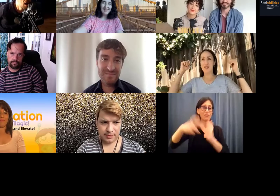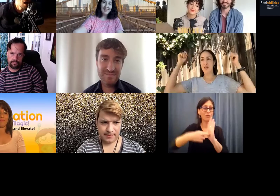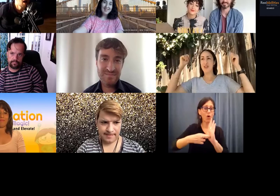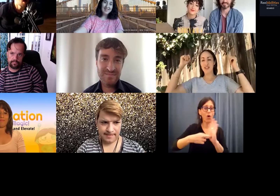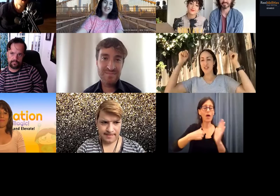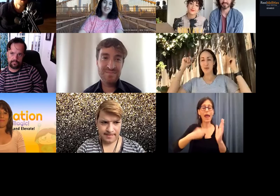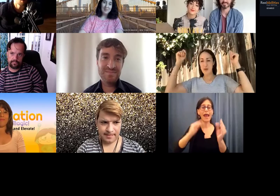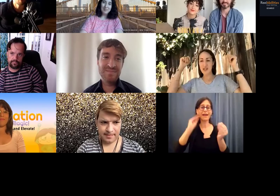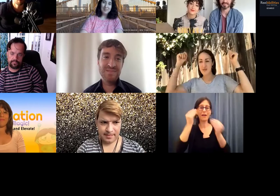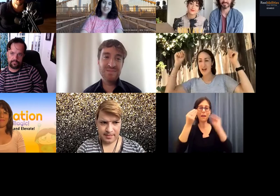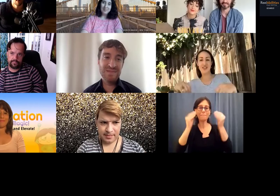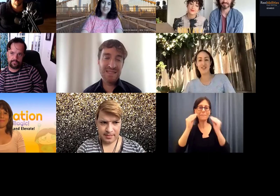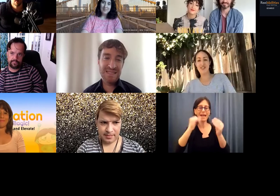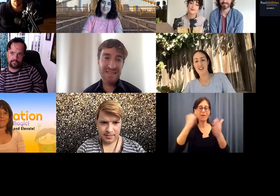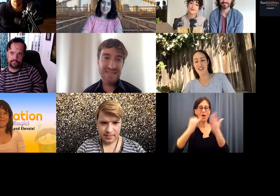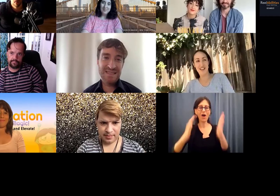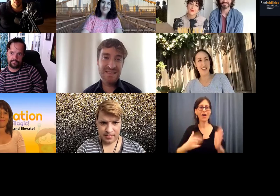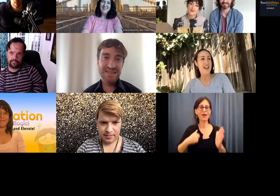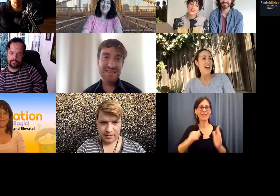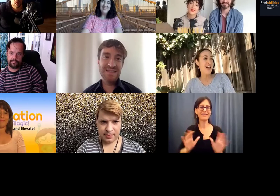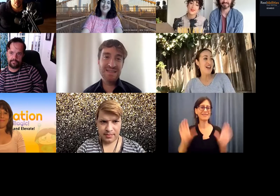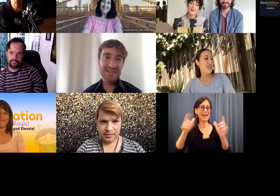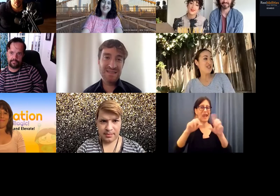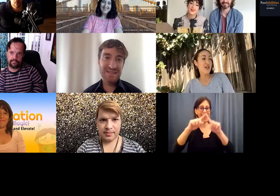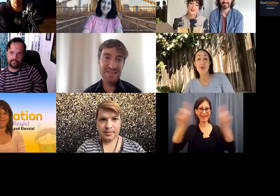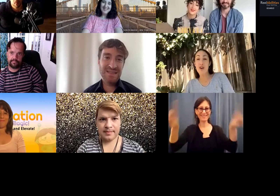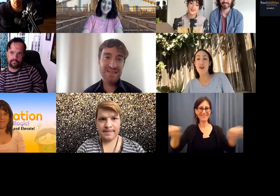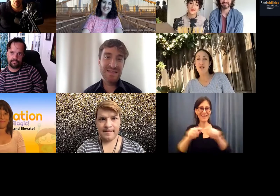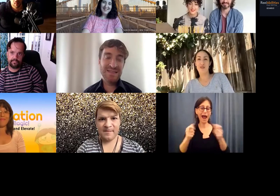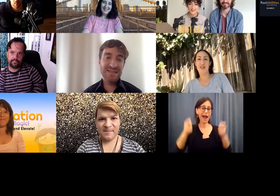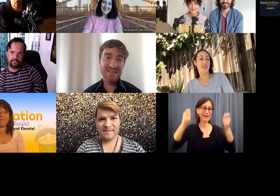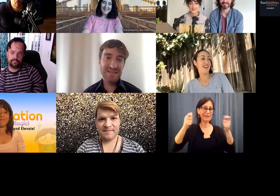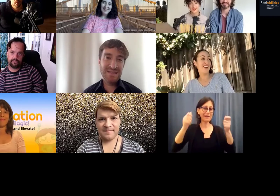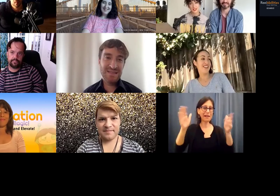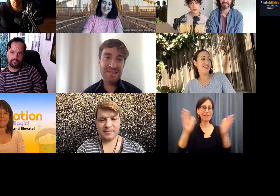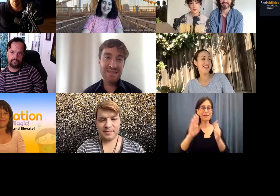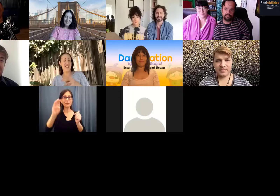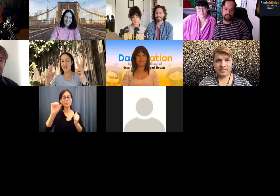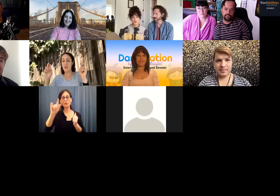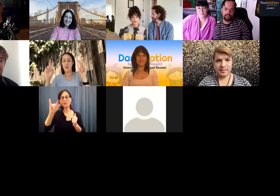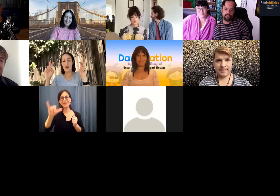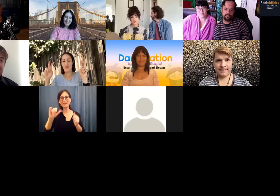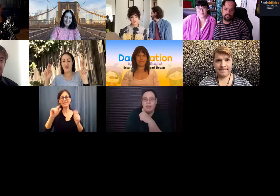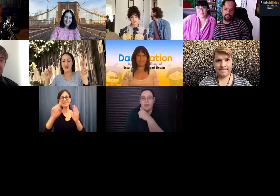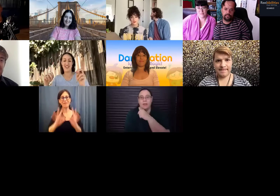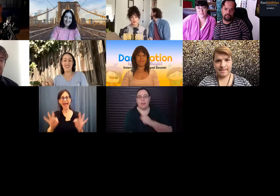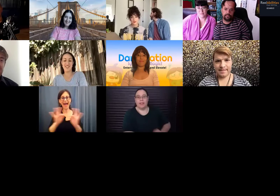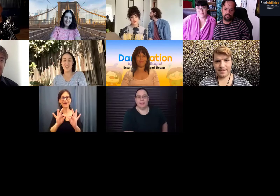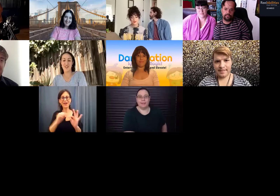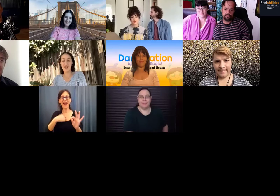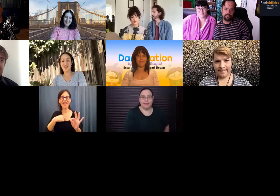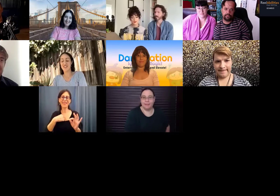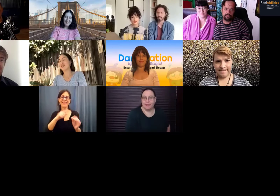is one of the activists holding the Little Booties Matter sign, and the cinematographer is like the